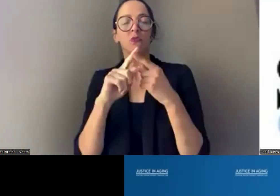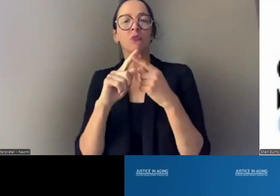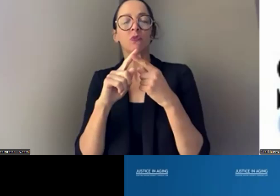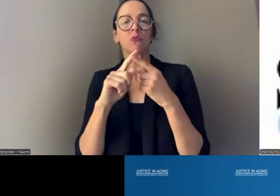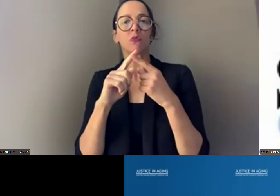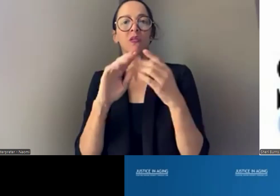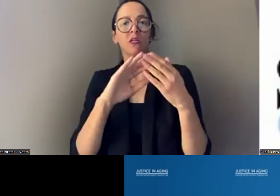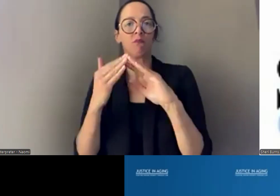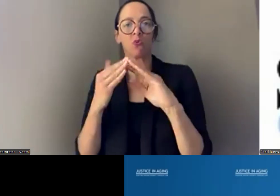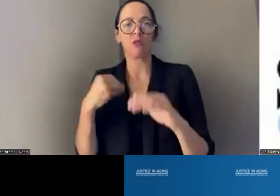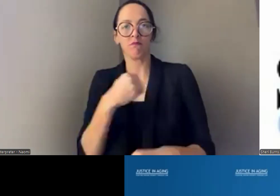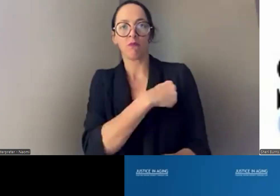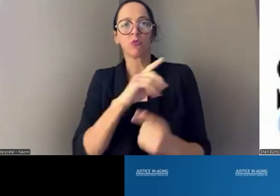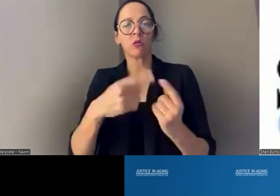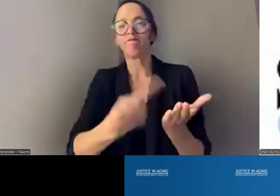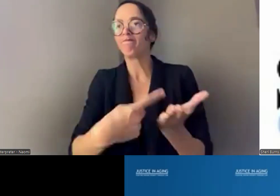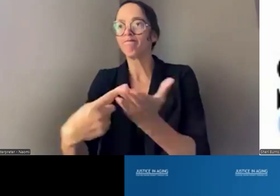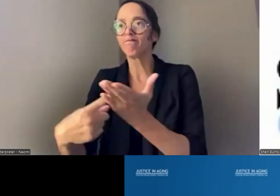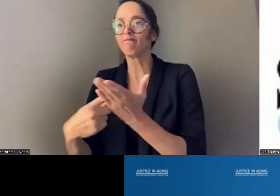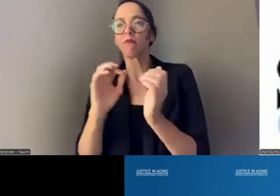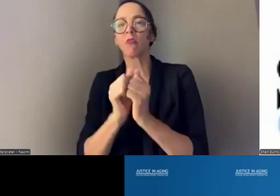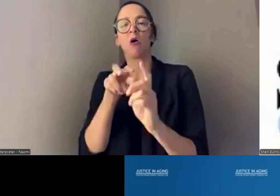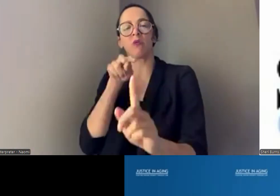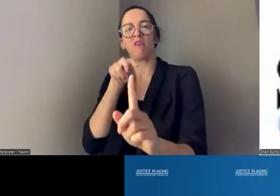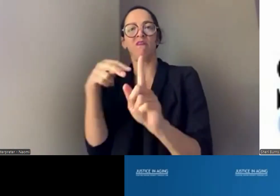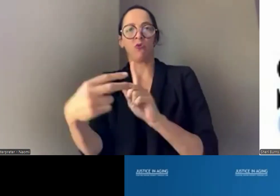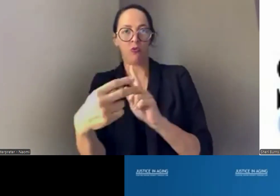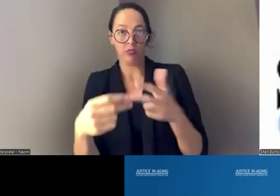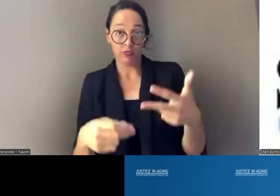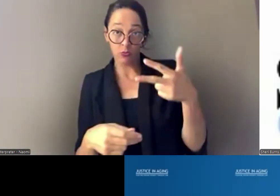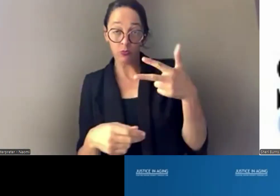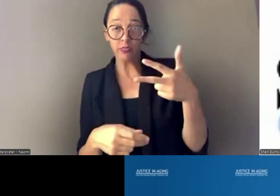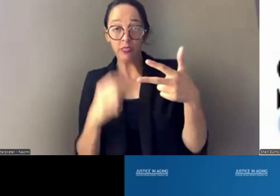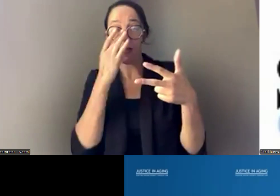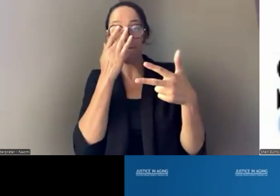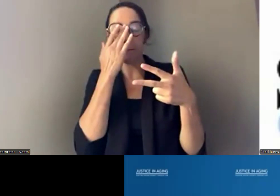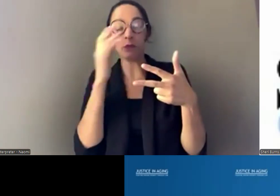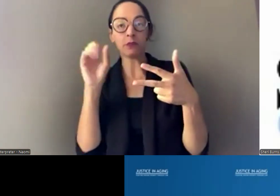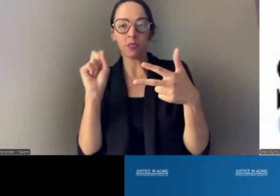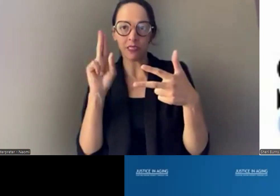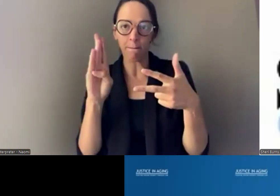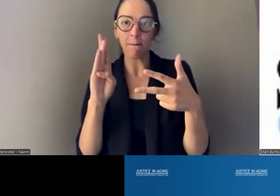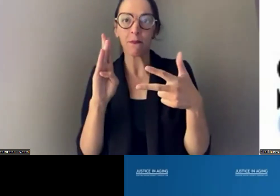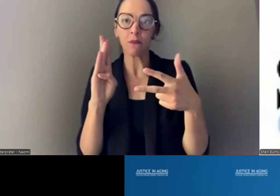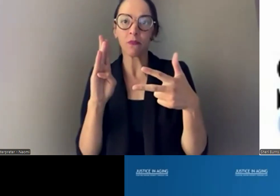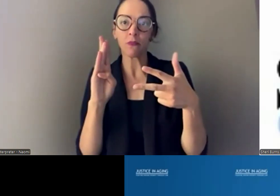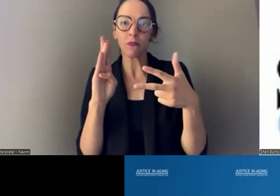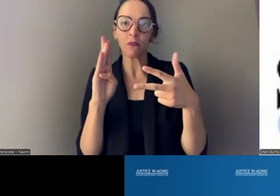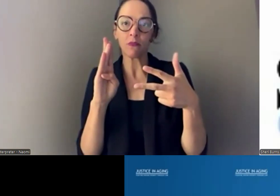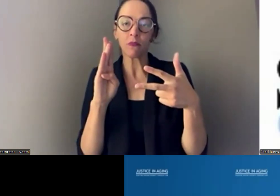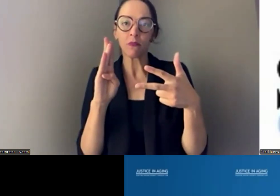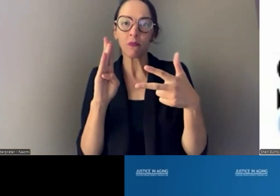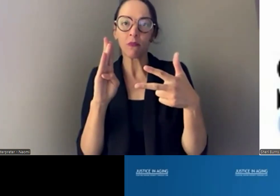have a discussion about how you view the 3 subcommittees working together to create a